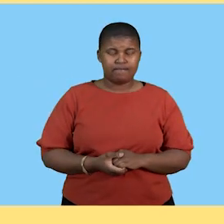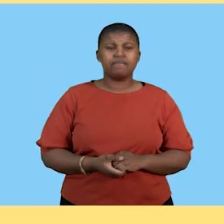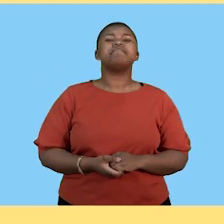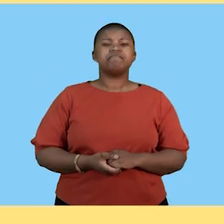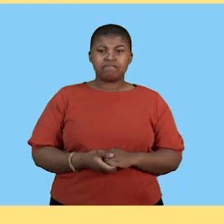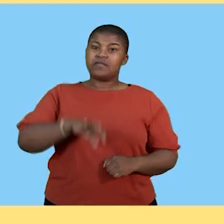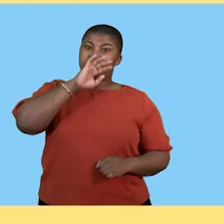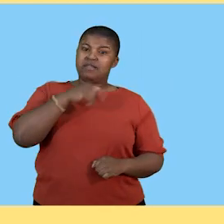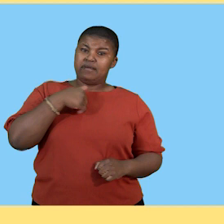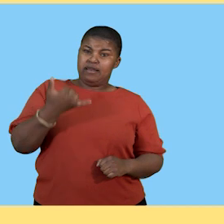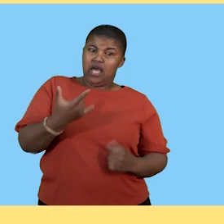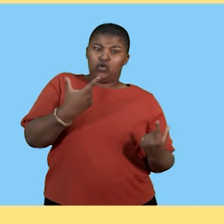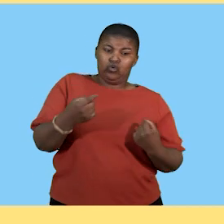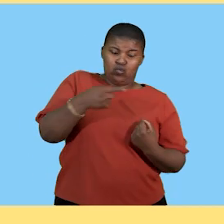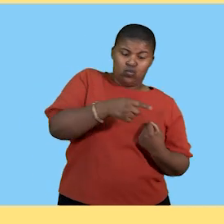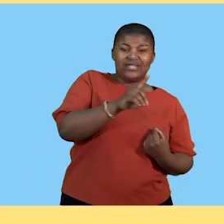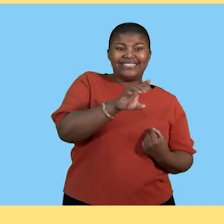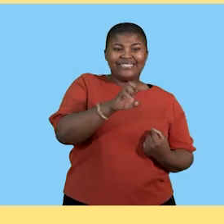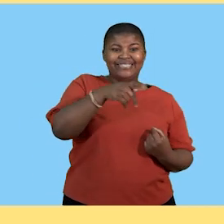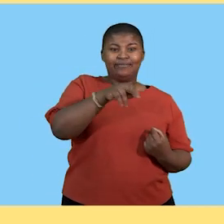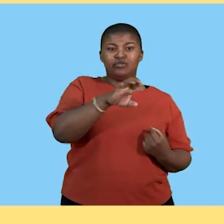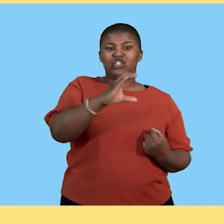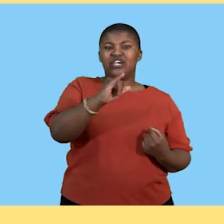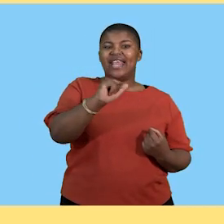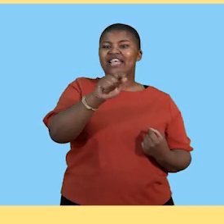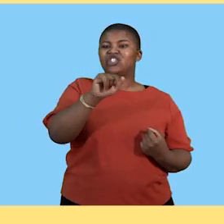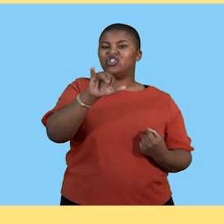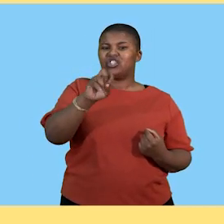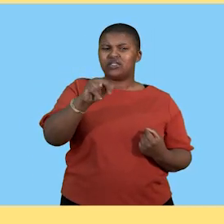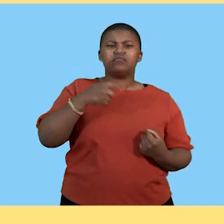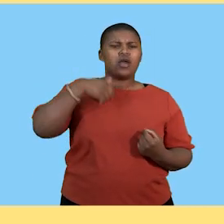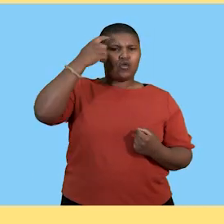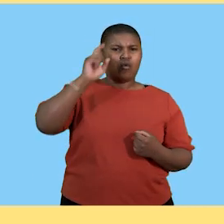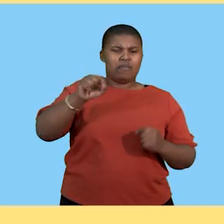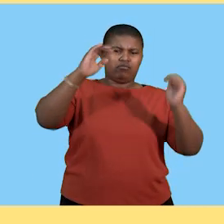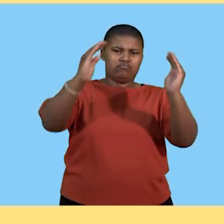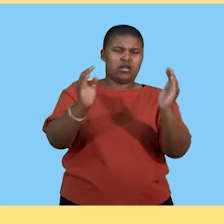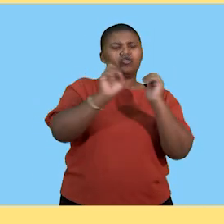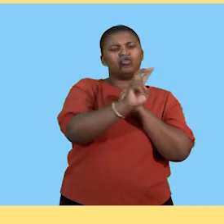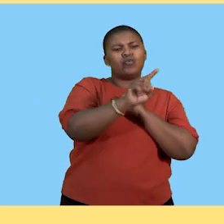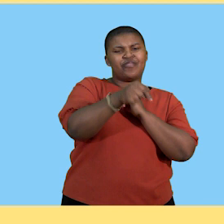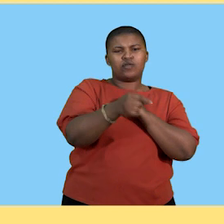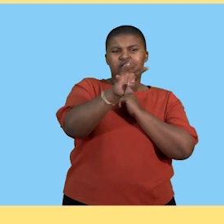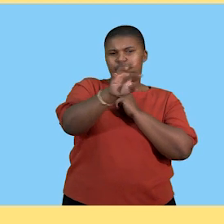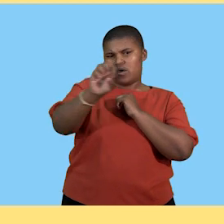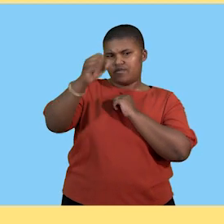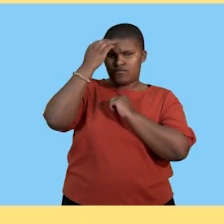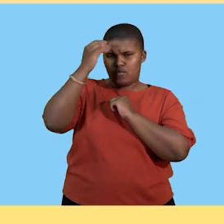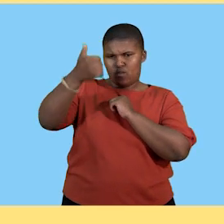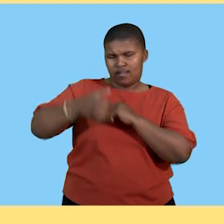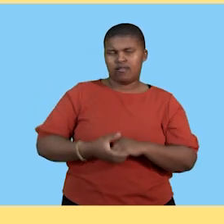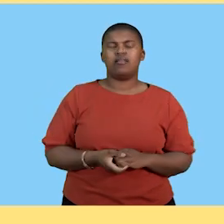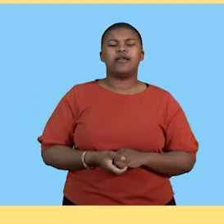2,400. So when I come to my depreciation, I know it must be in brackets, and it is